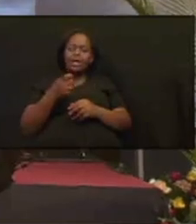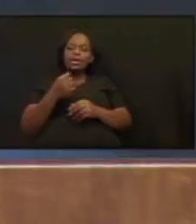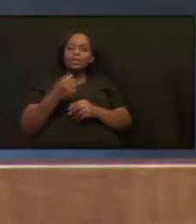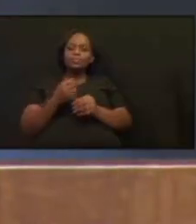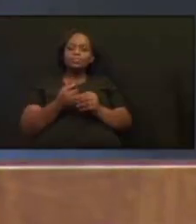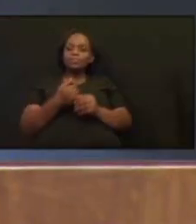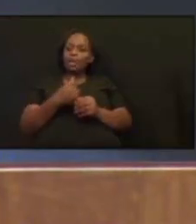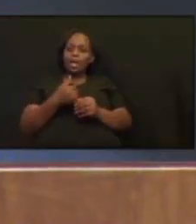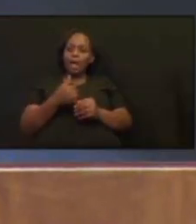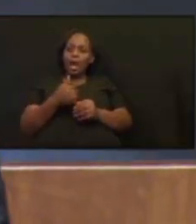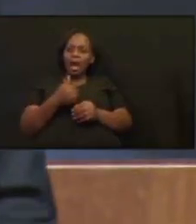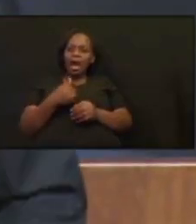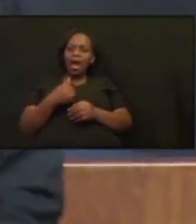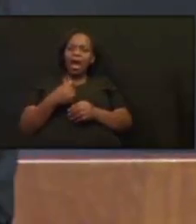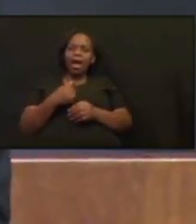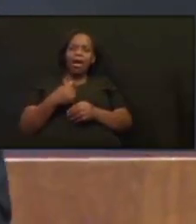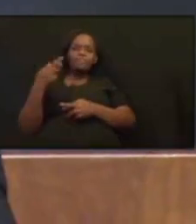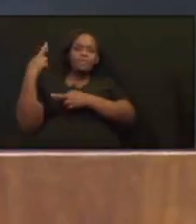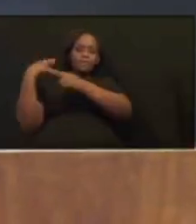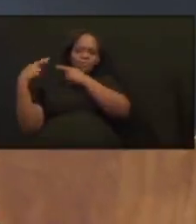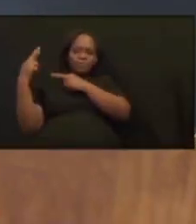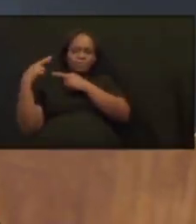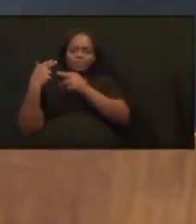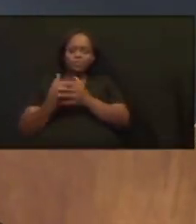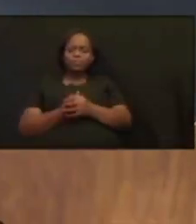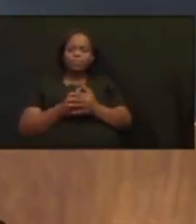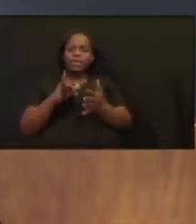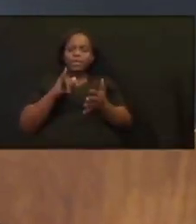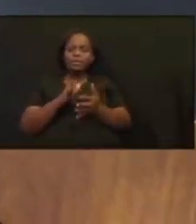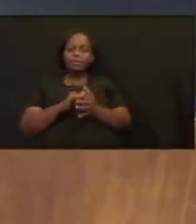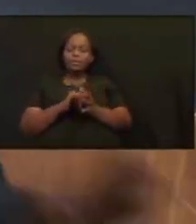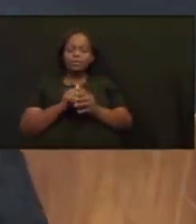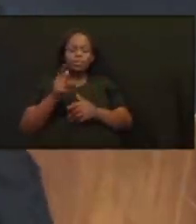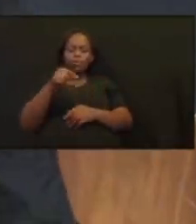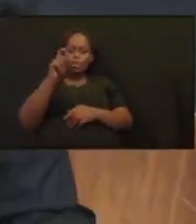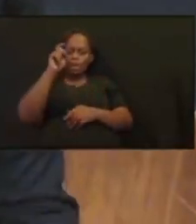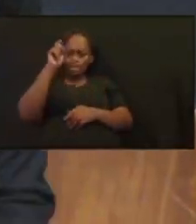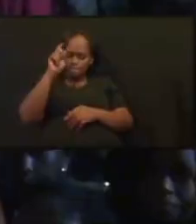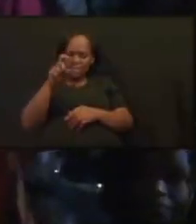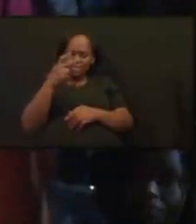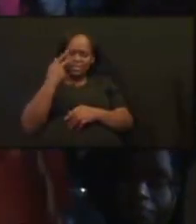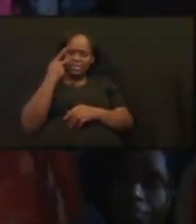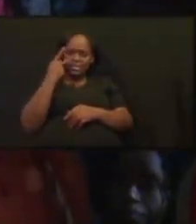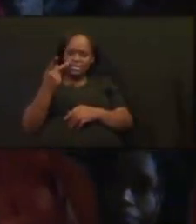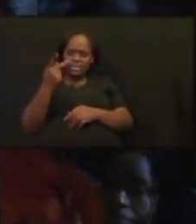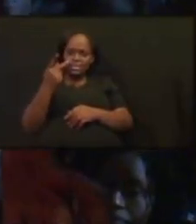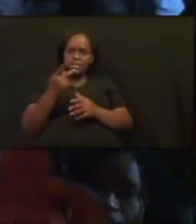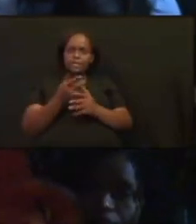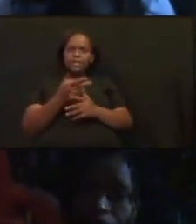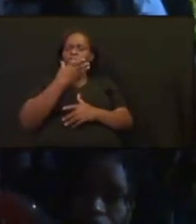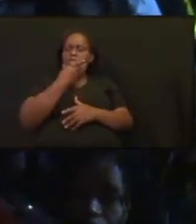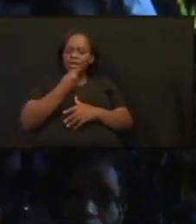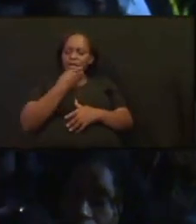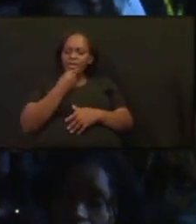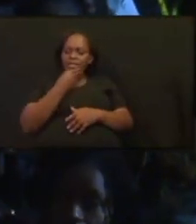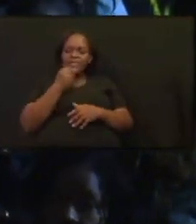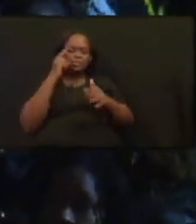with fire prophesying by the power of God, laying hands on the sick parents.